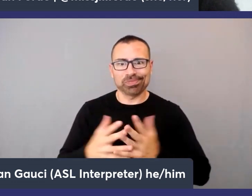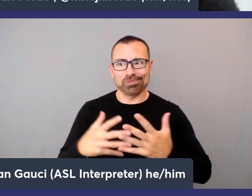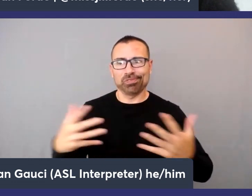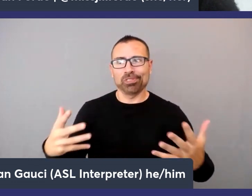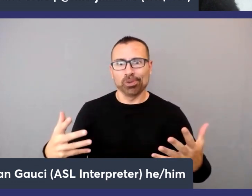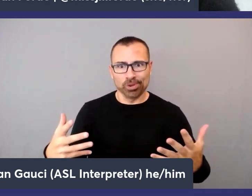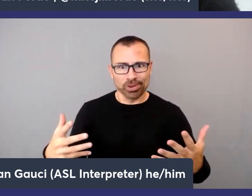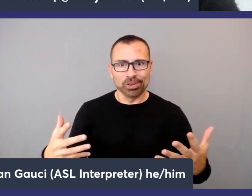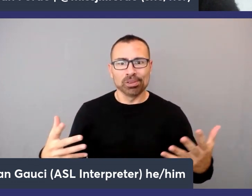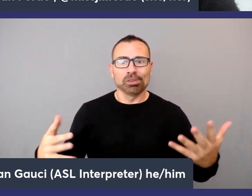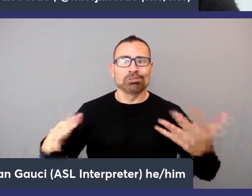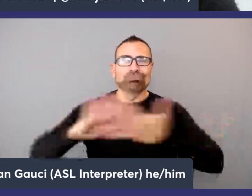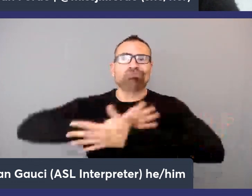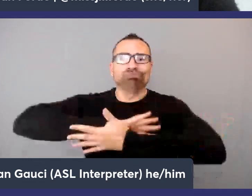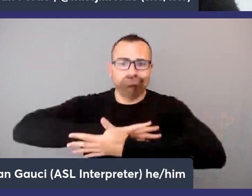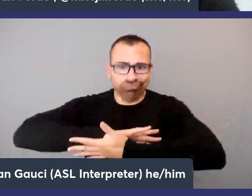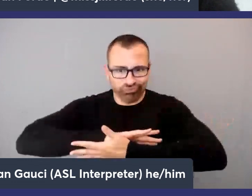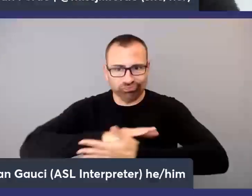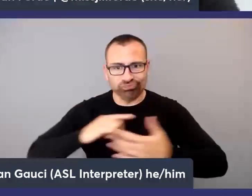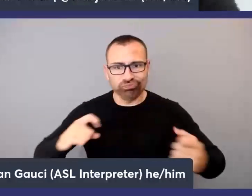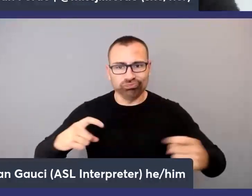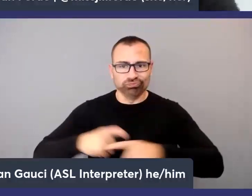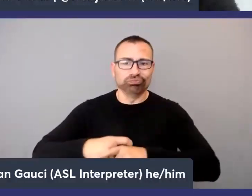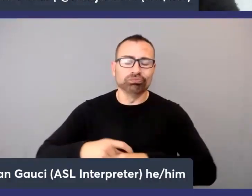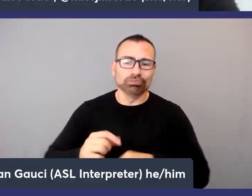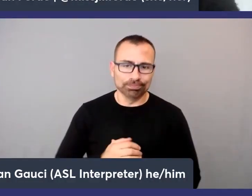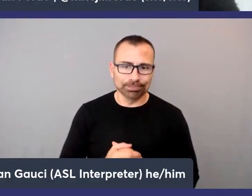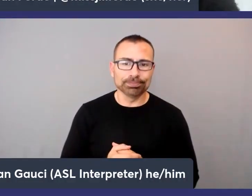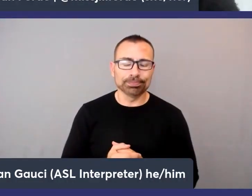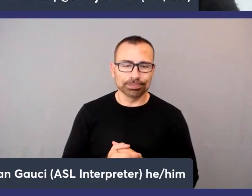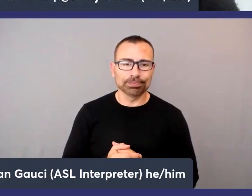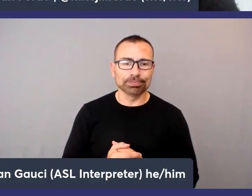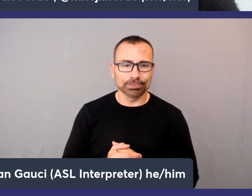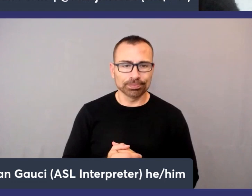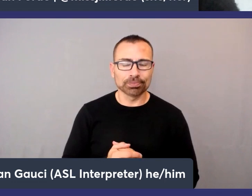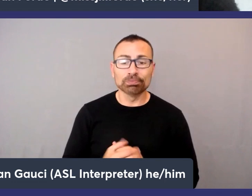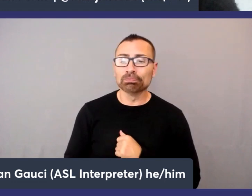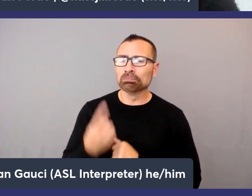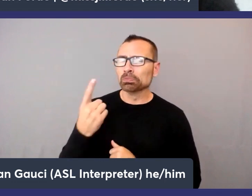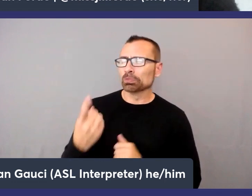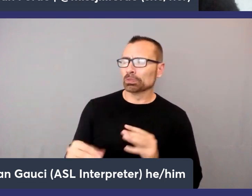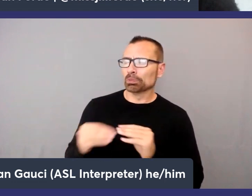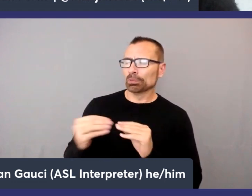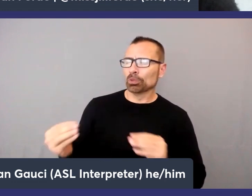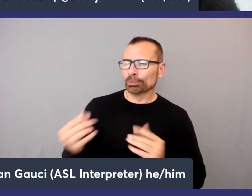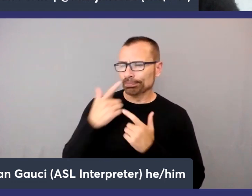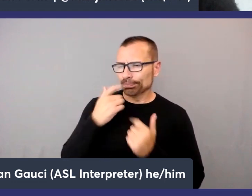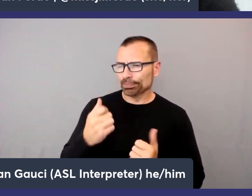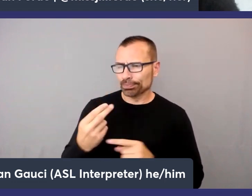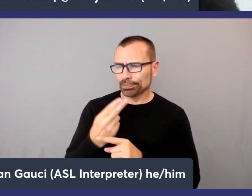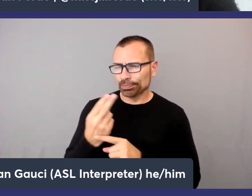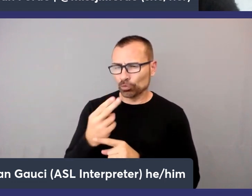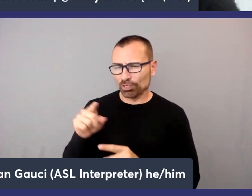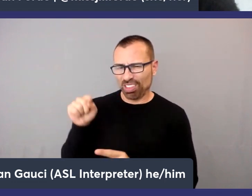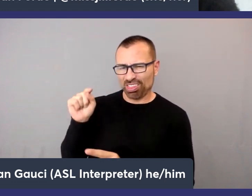quickly get very complex. And one of the more interesting use cases I've seen in that scenario was